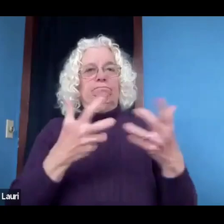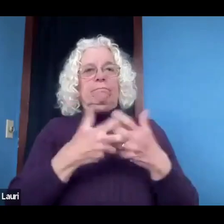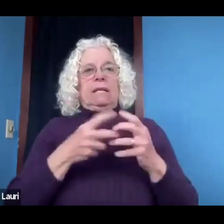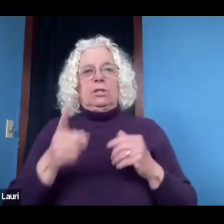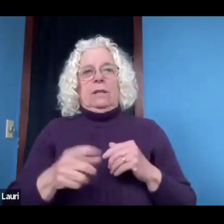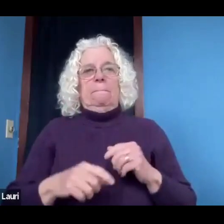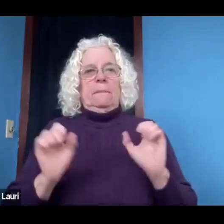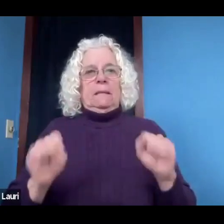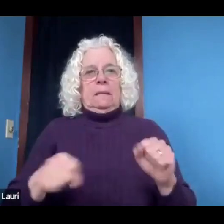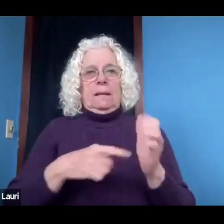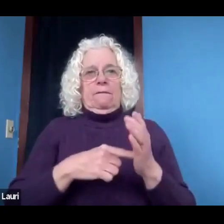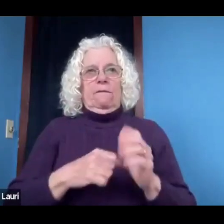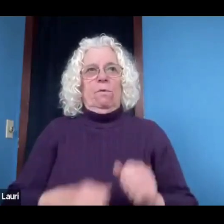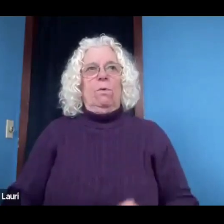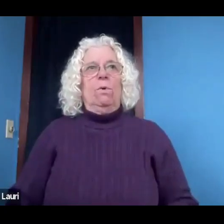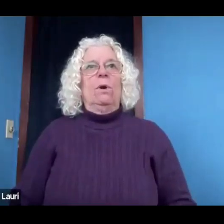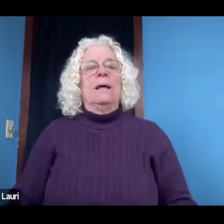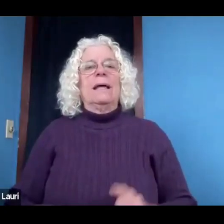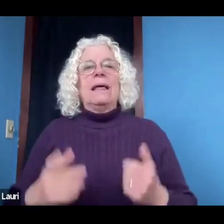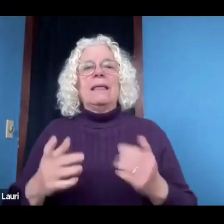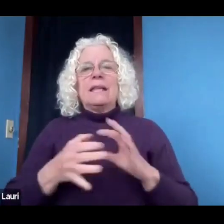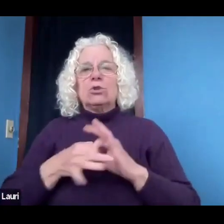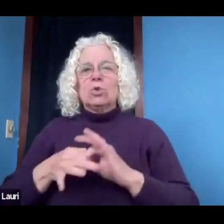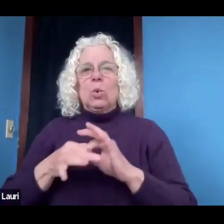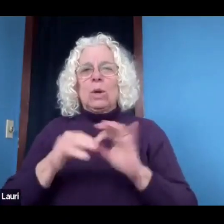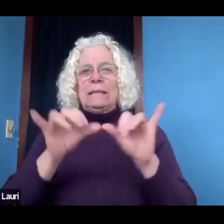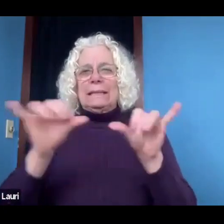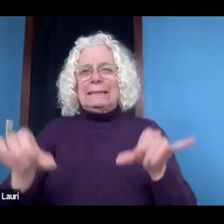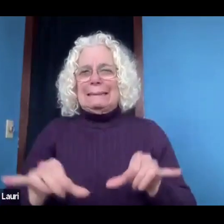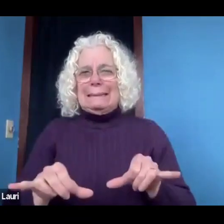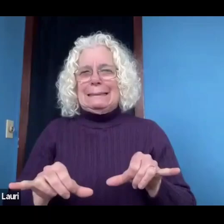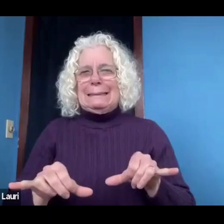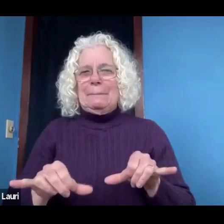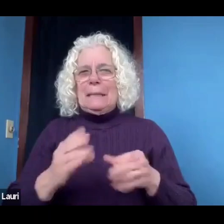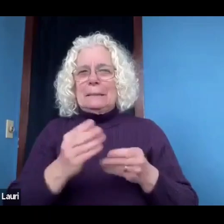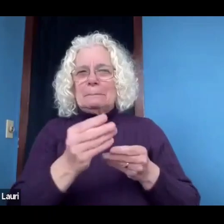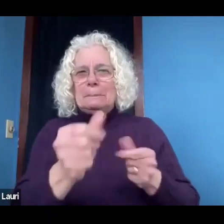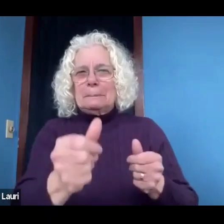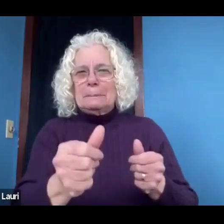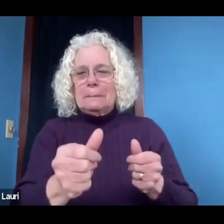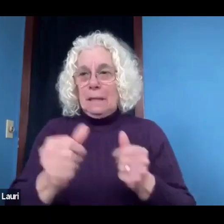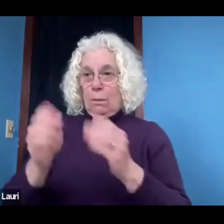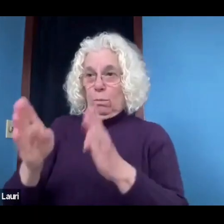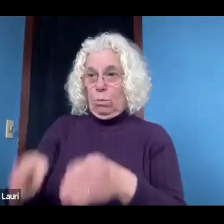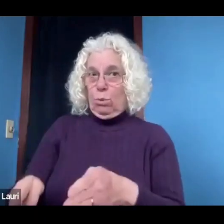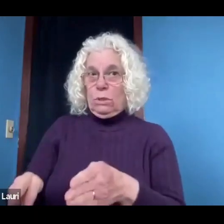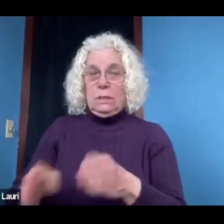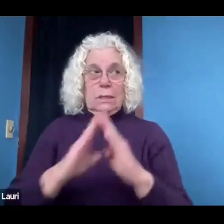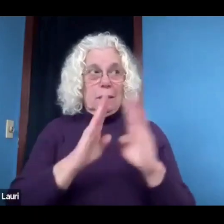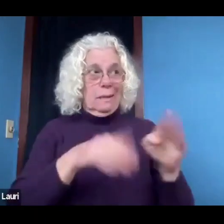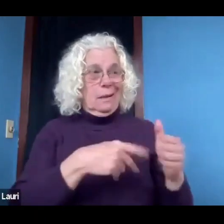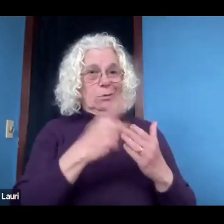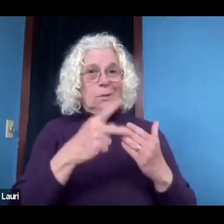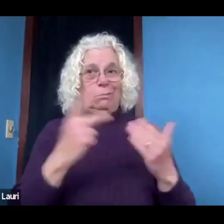And the coordinated entry system streamlines the process by really matching people with housing programs that best fit their situation. It